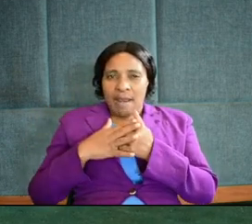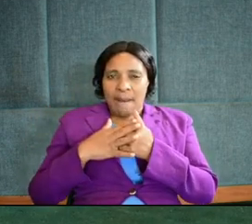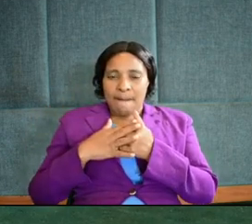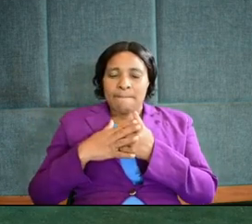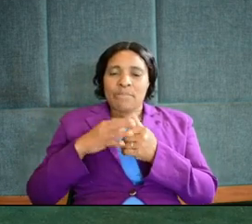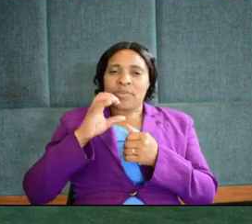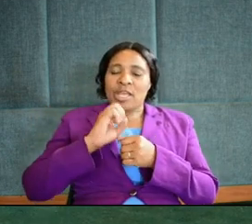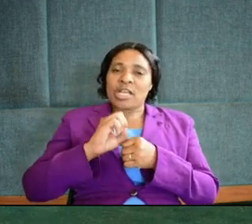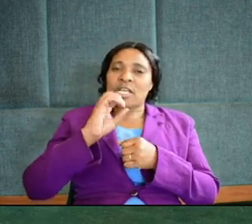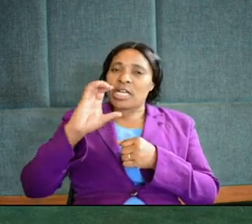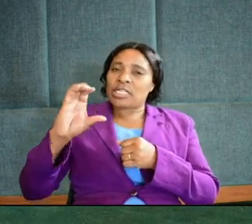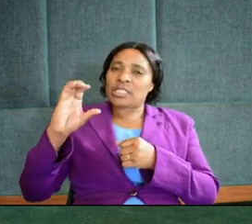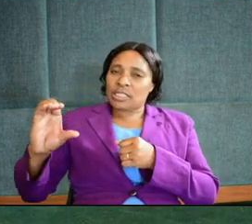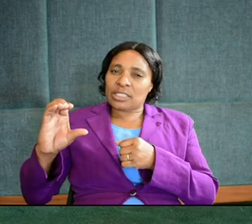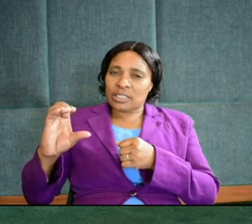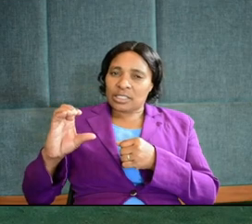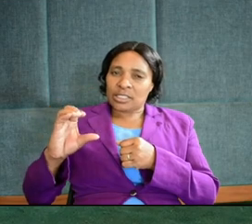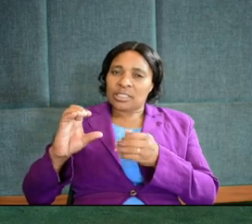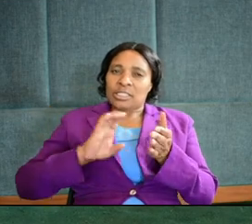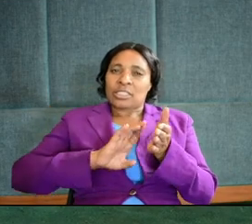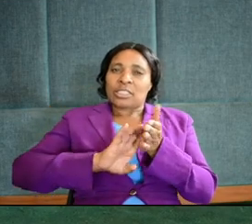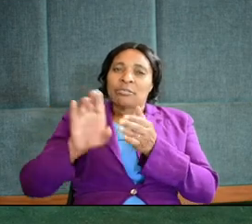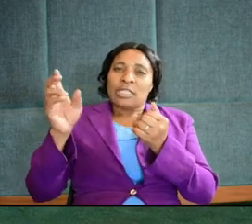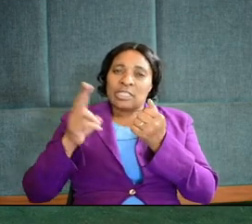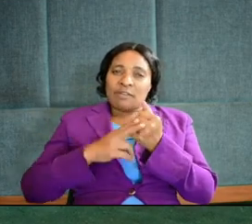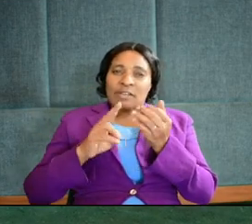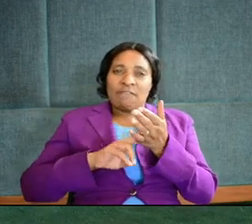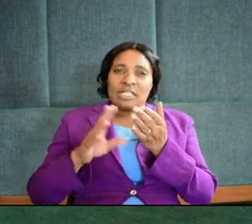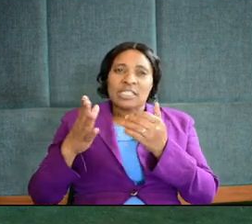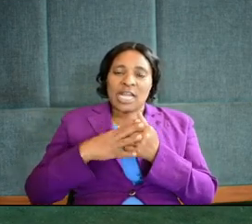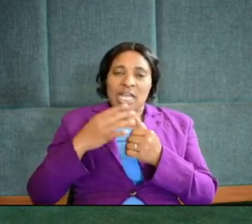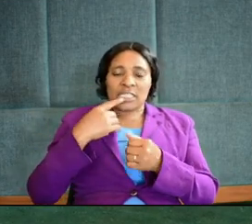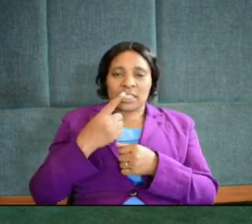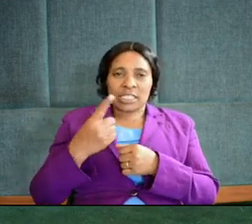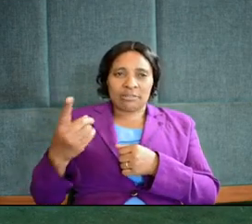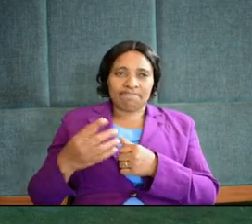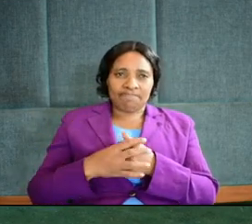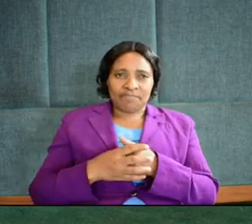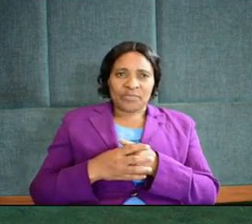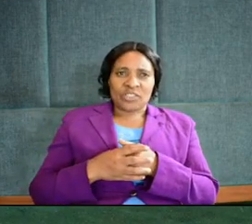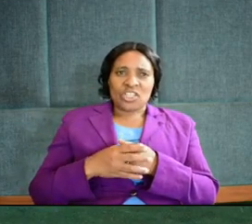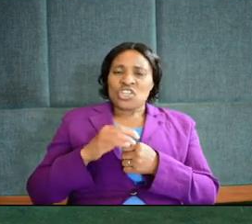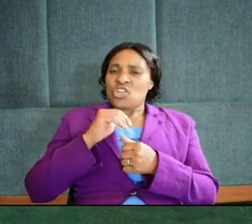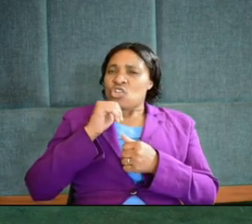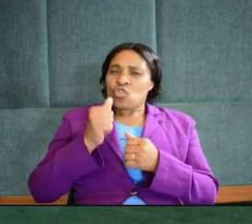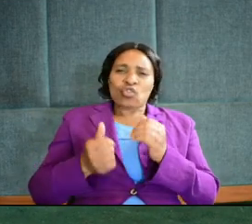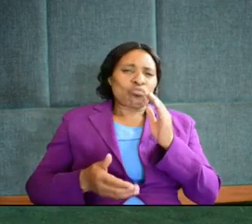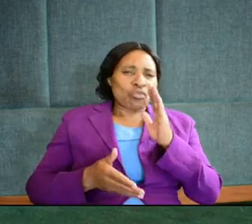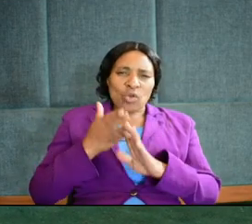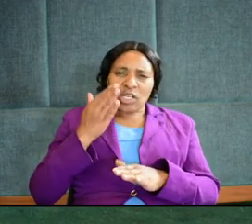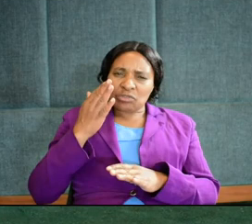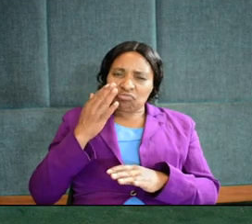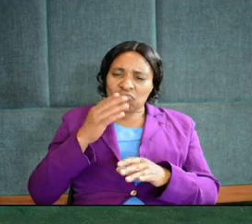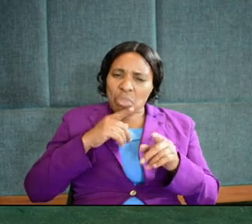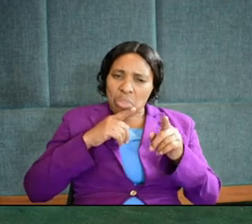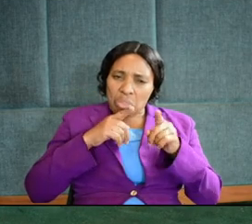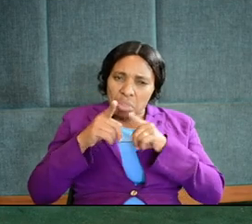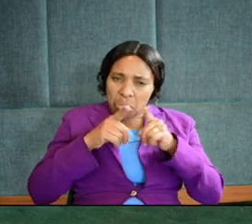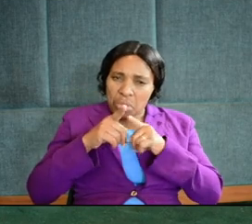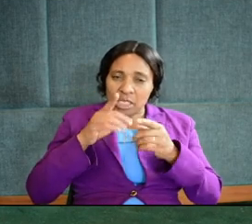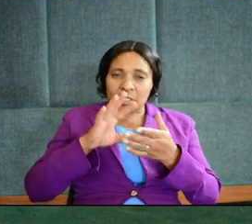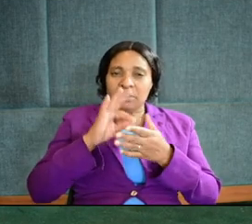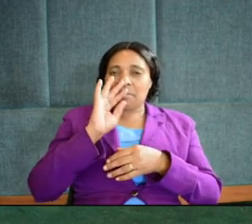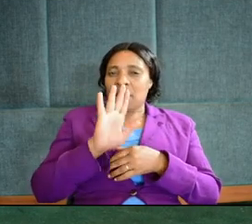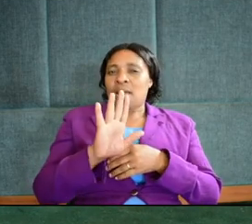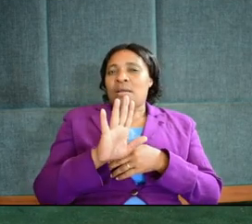verse 9. Ecclesiastes 7, verse 9. It says, "Not be quick to provoke in your